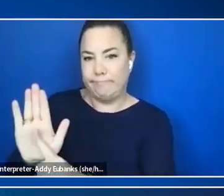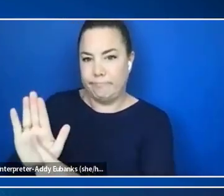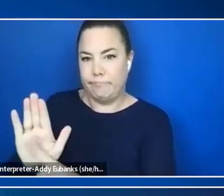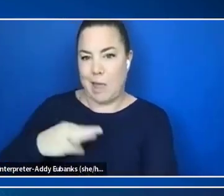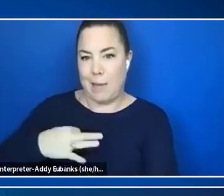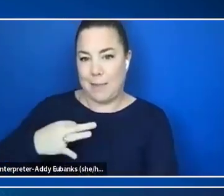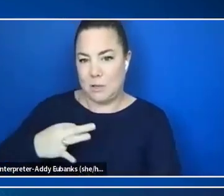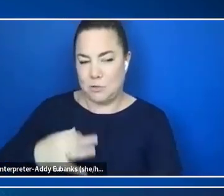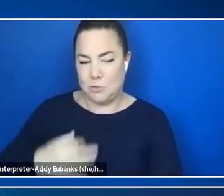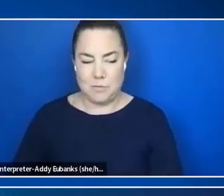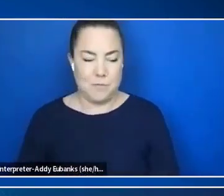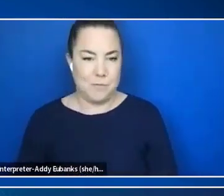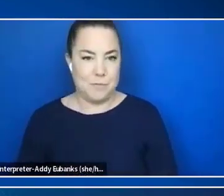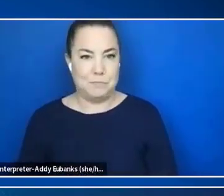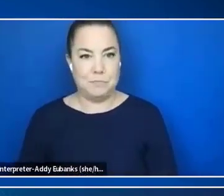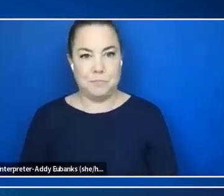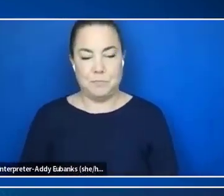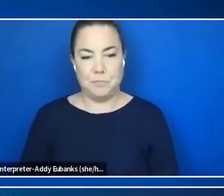application.